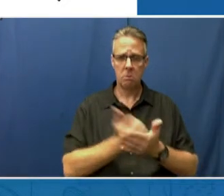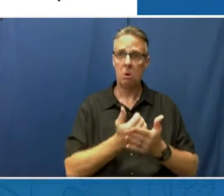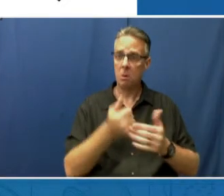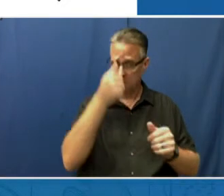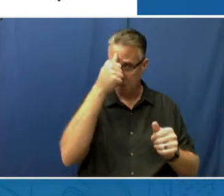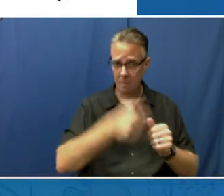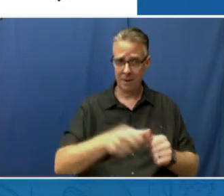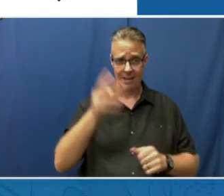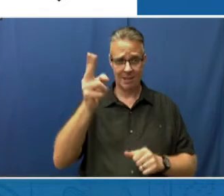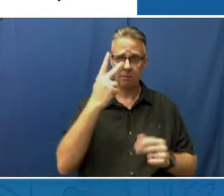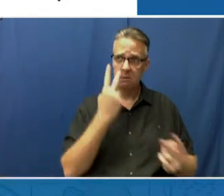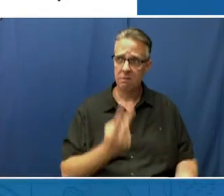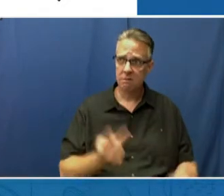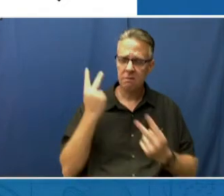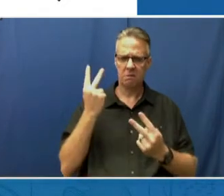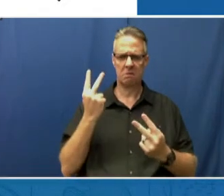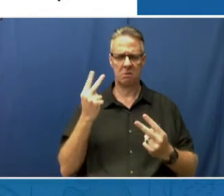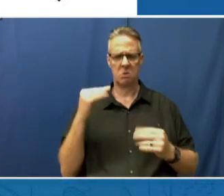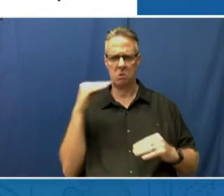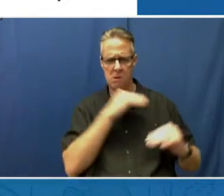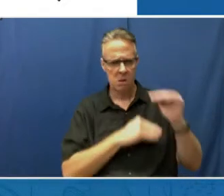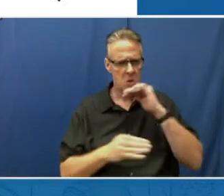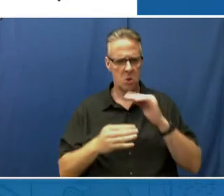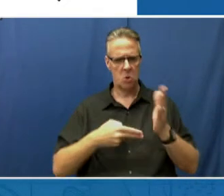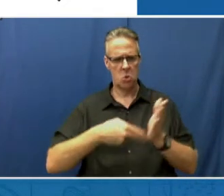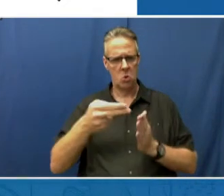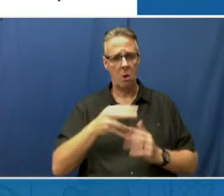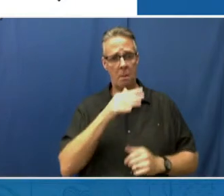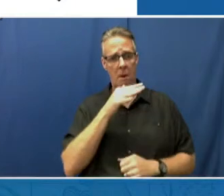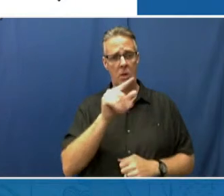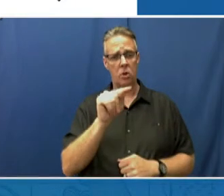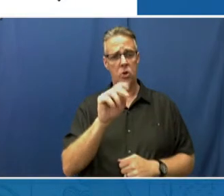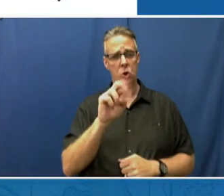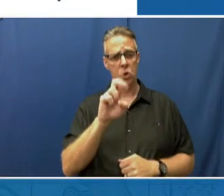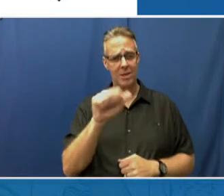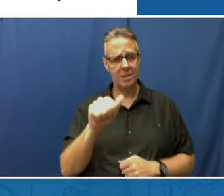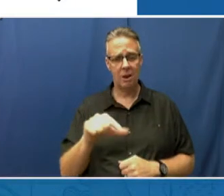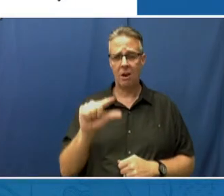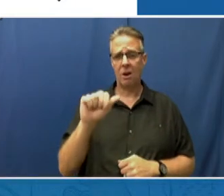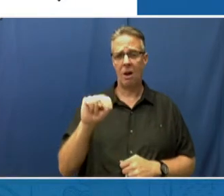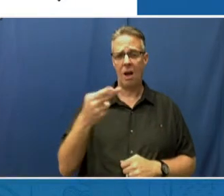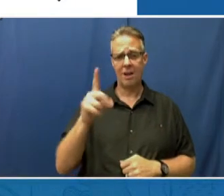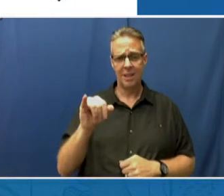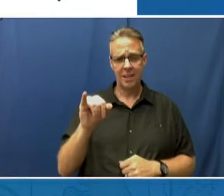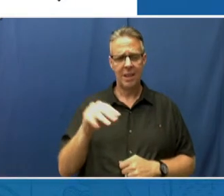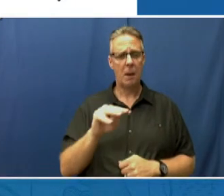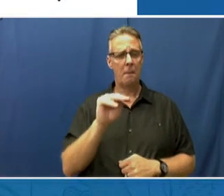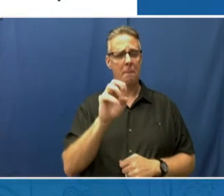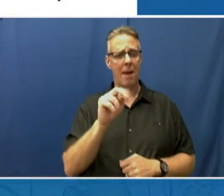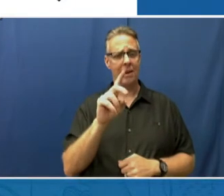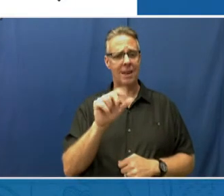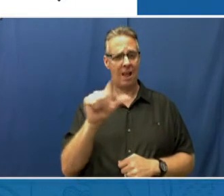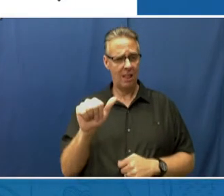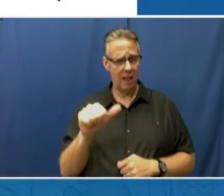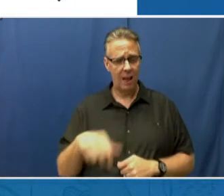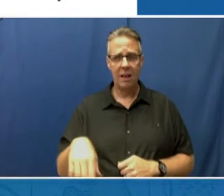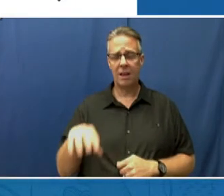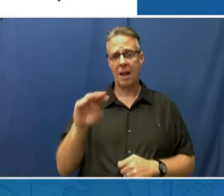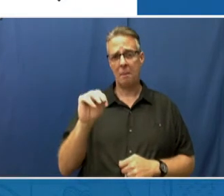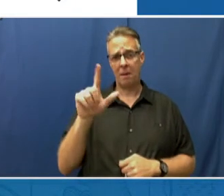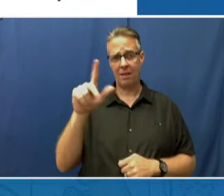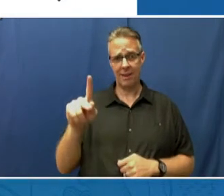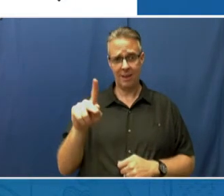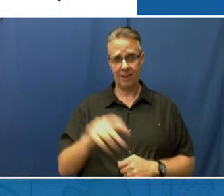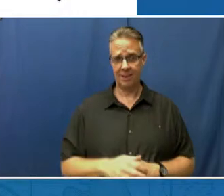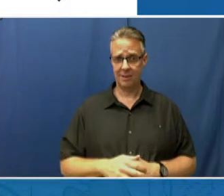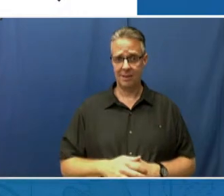see the truth in the lives of Mother Teresa, Gandhi, Nelson Mandela, and MLK. In